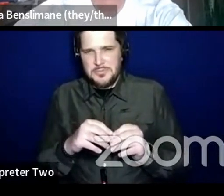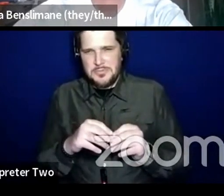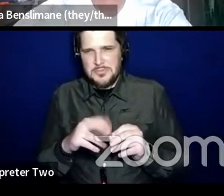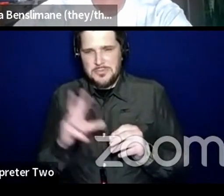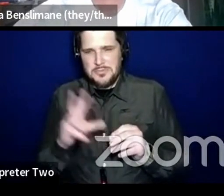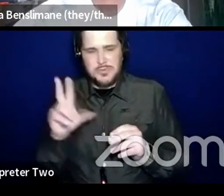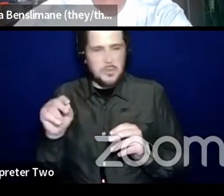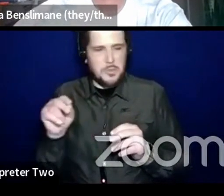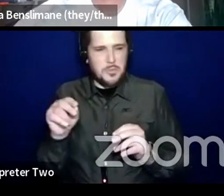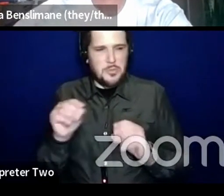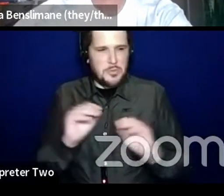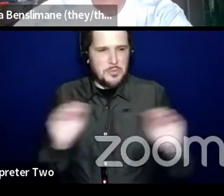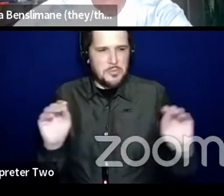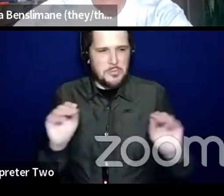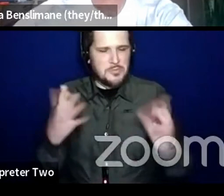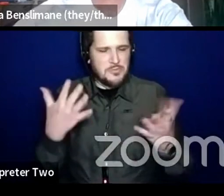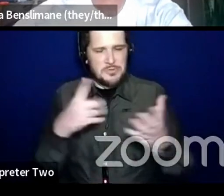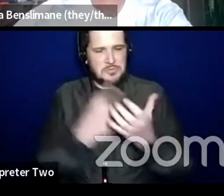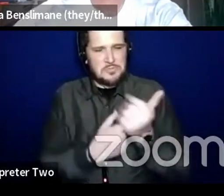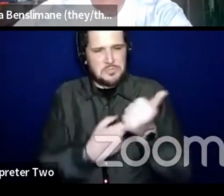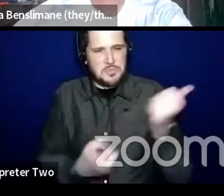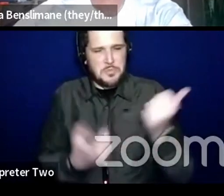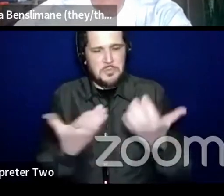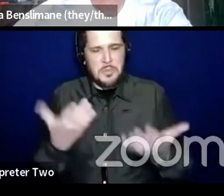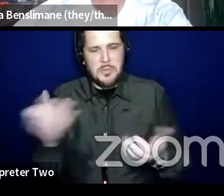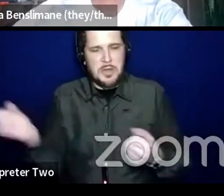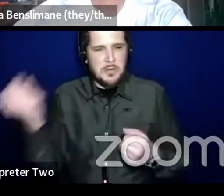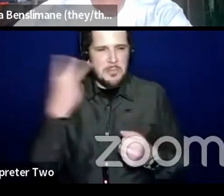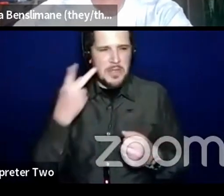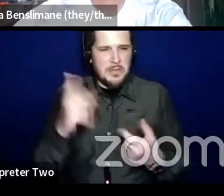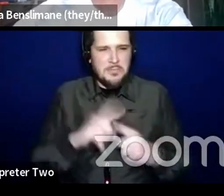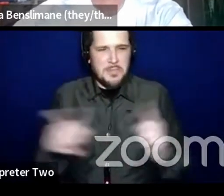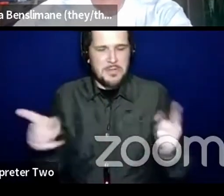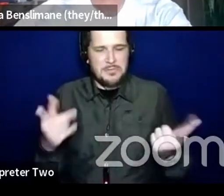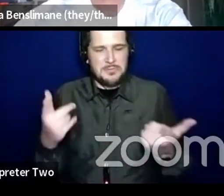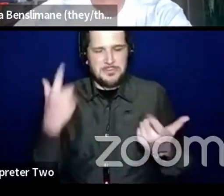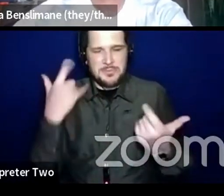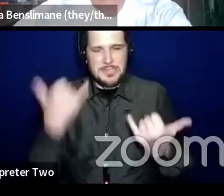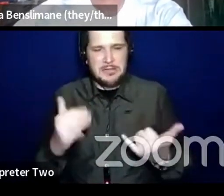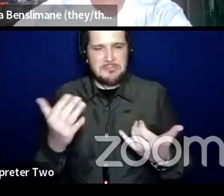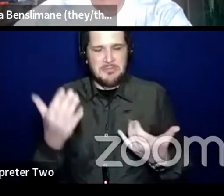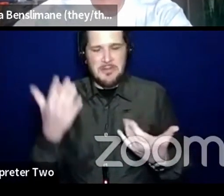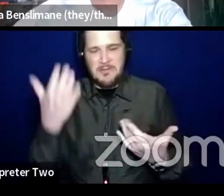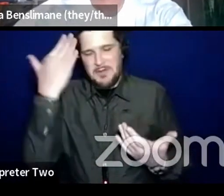Nope, it's gone. Maybe it'll come back, but we'll see.